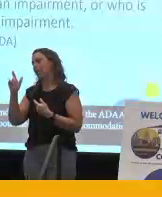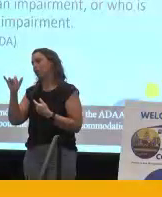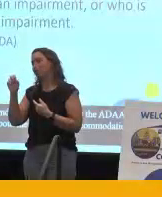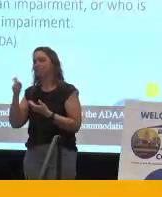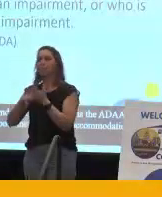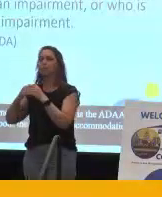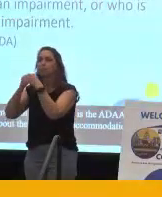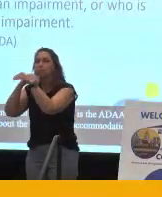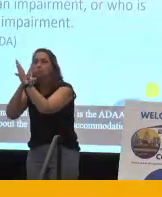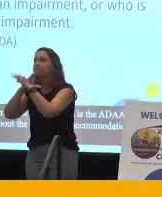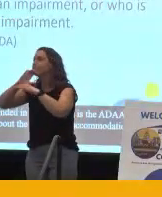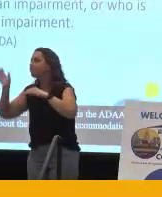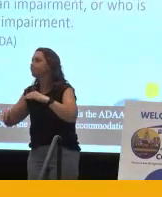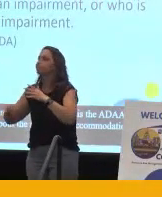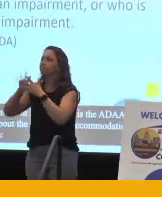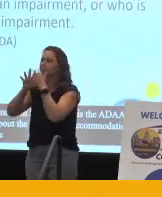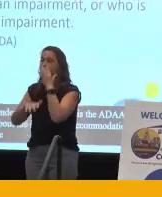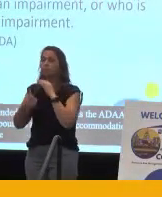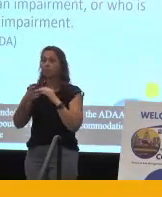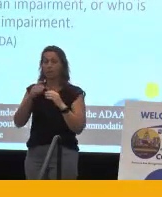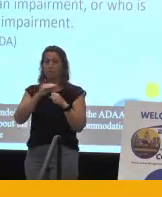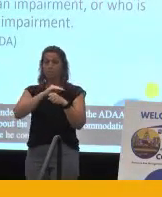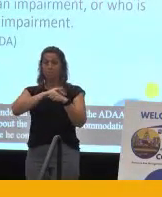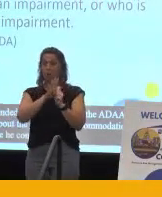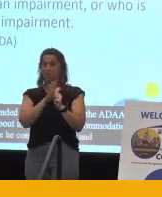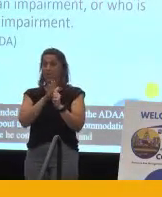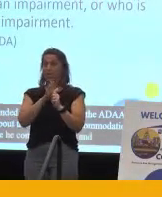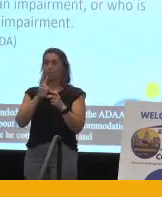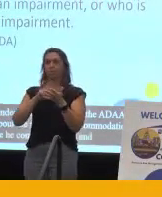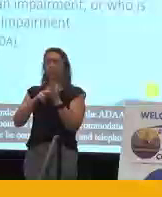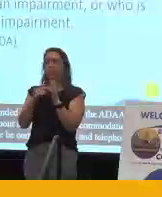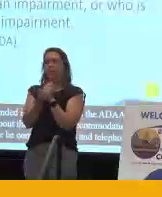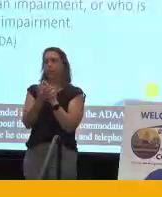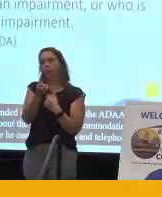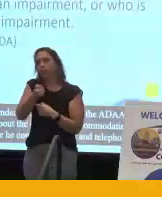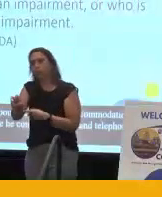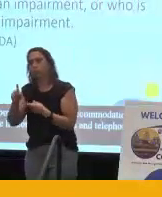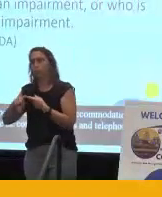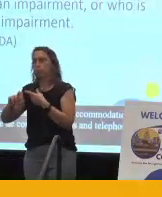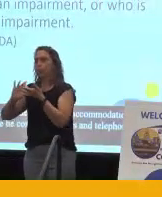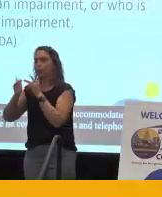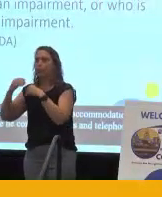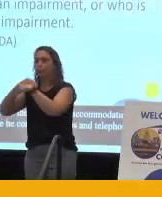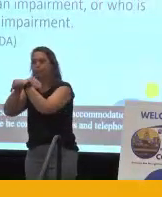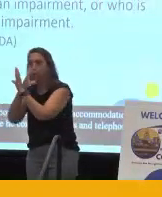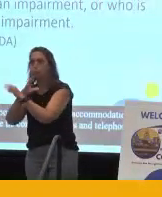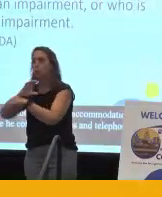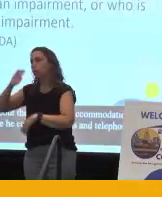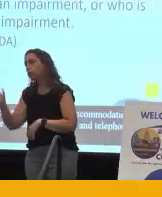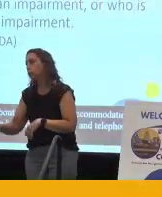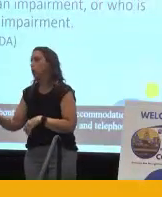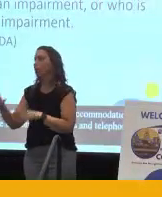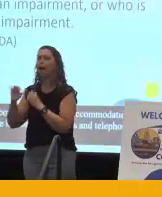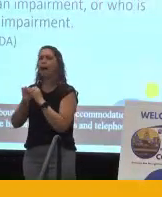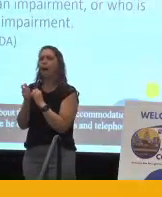this digital world, pandemic, everything's on the internet, everything's going that we're going to do virtual. How do we